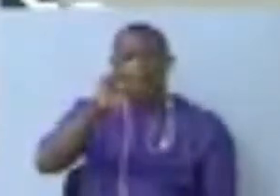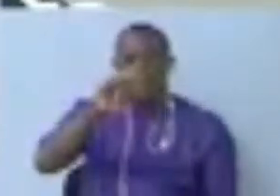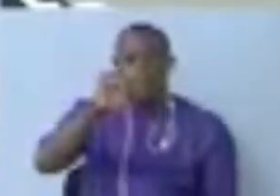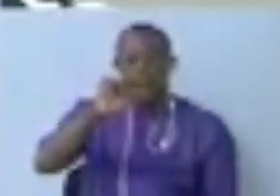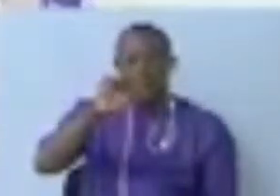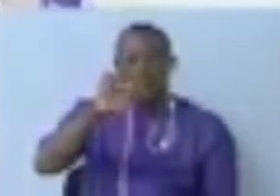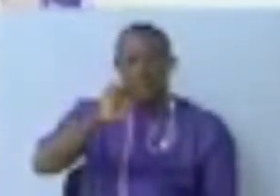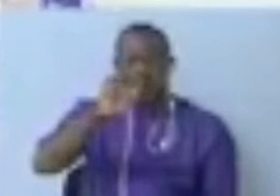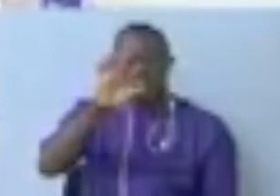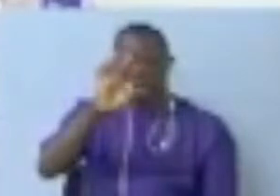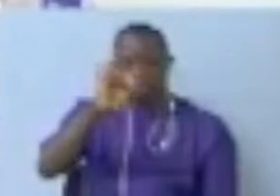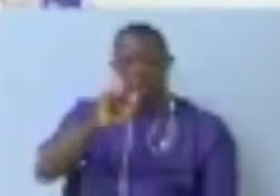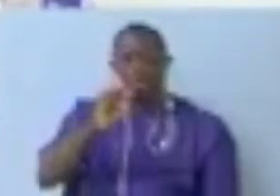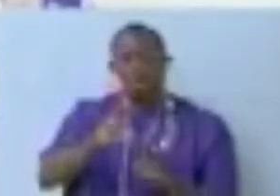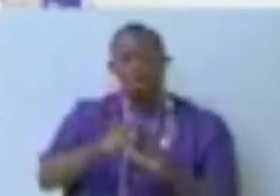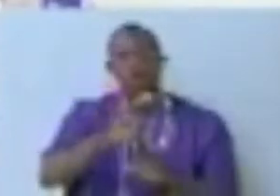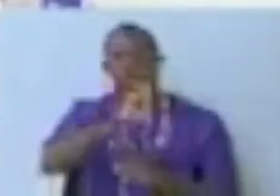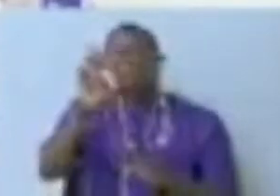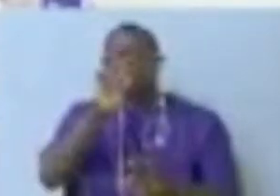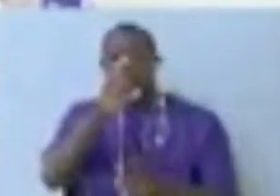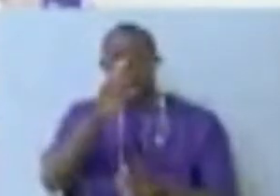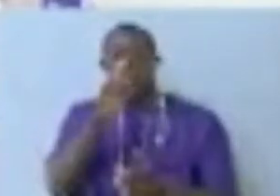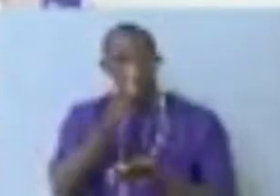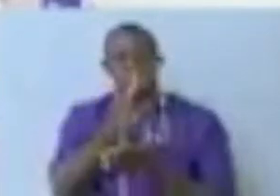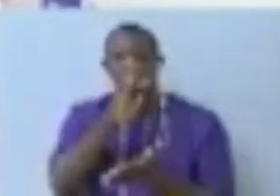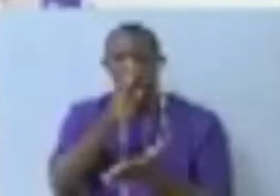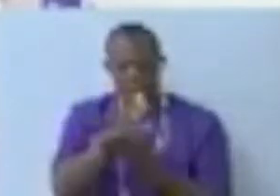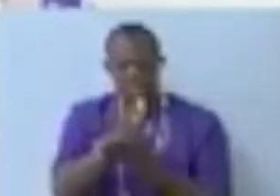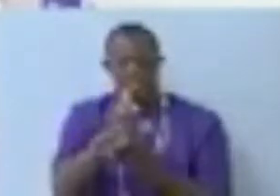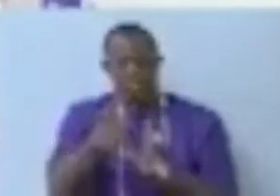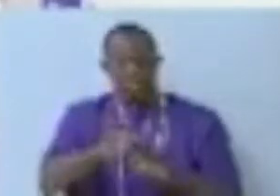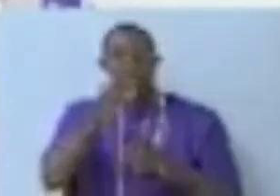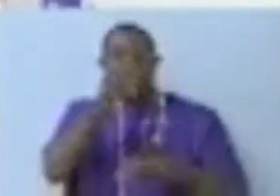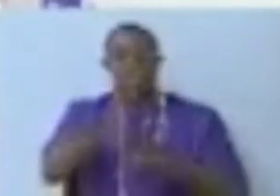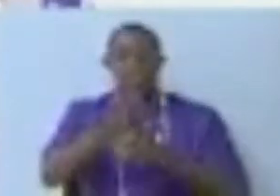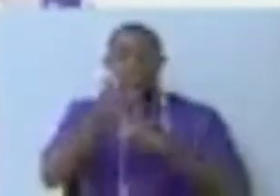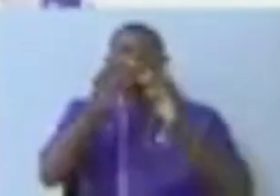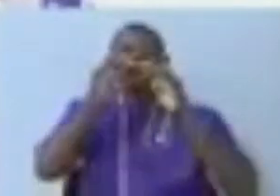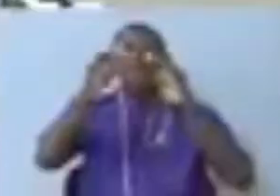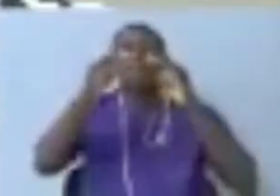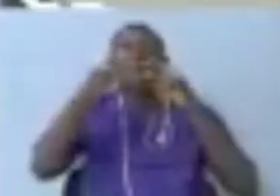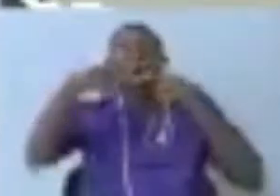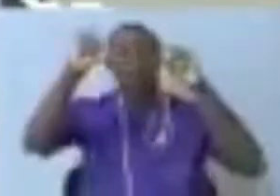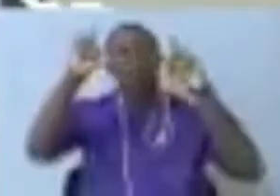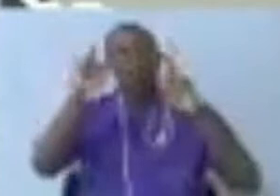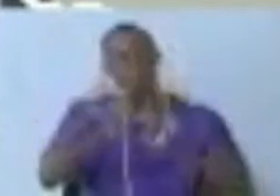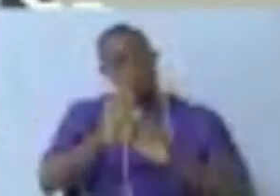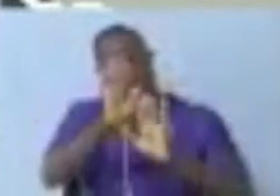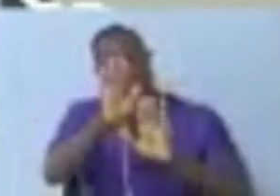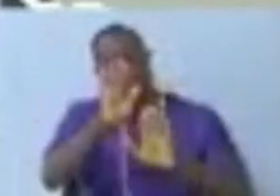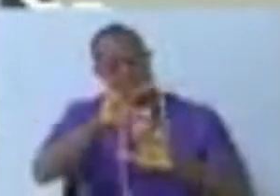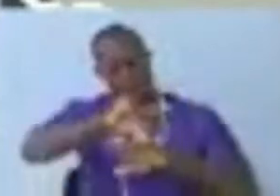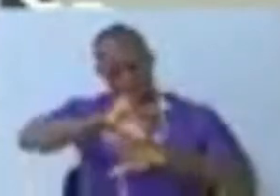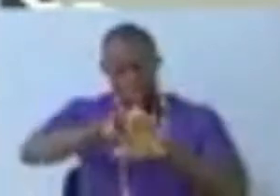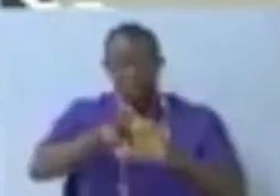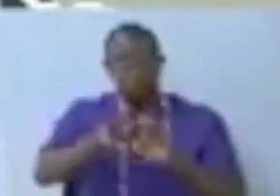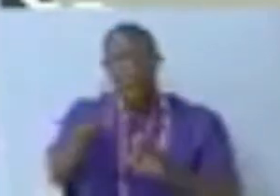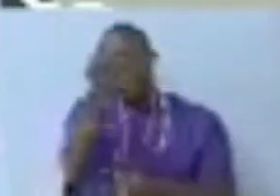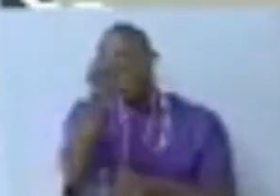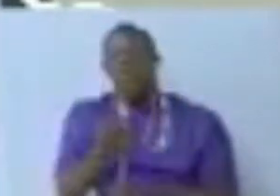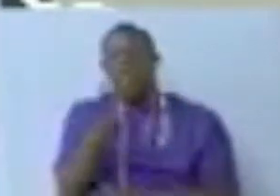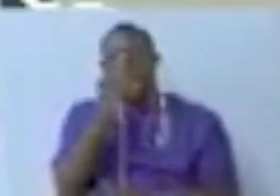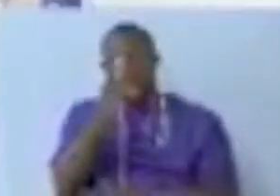who actually made the press conference. Amnesty International. Wait a minute. Okay. Minister of Justice there. It only